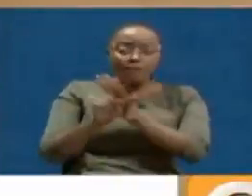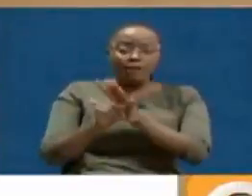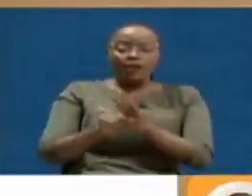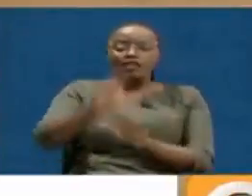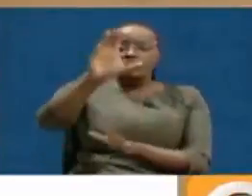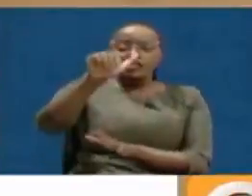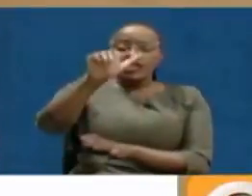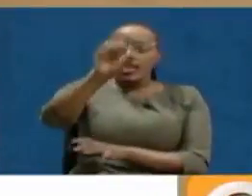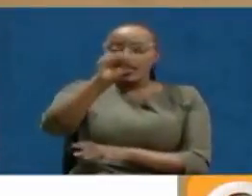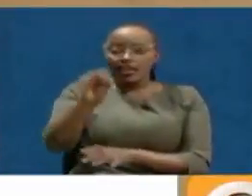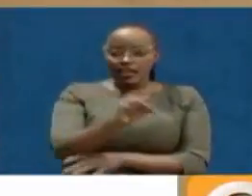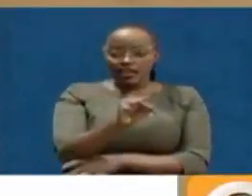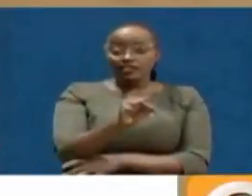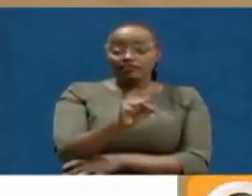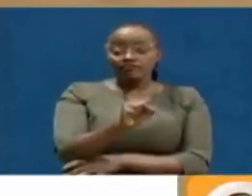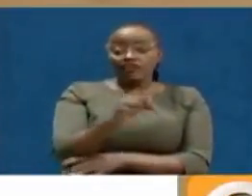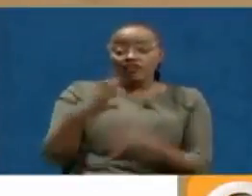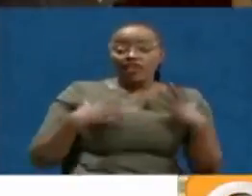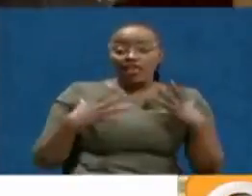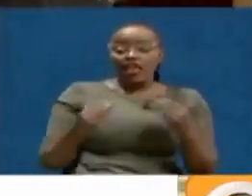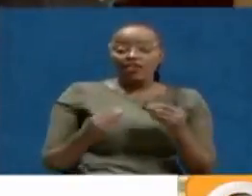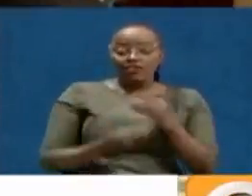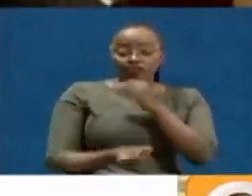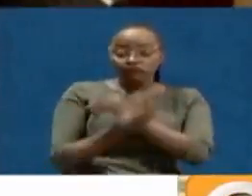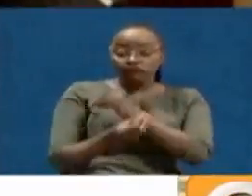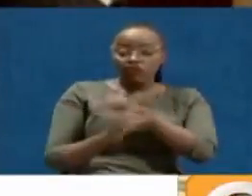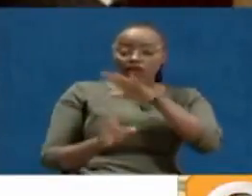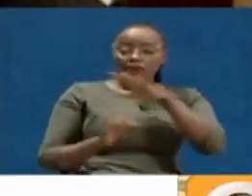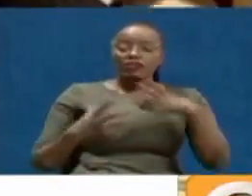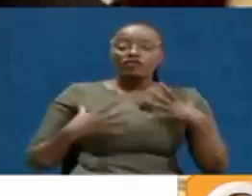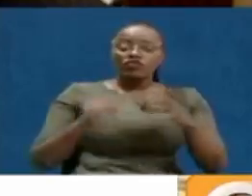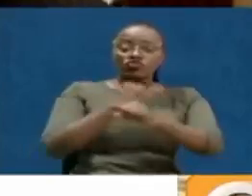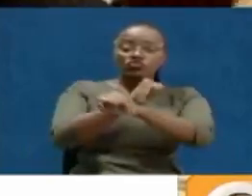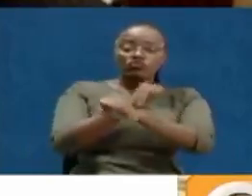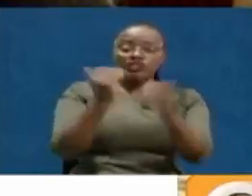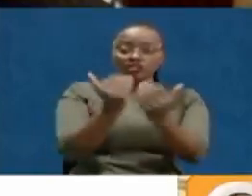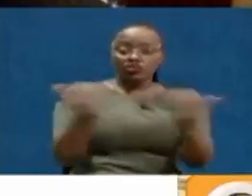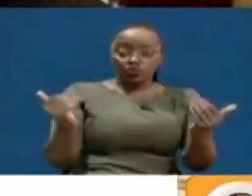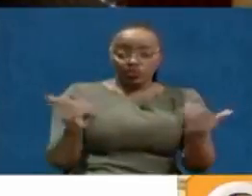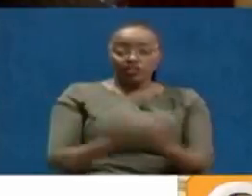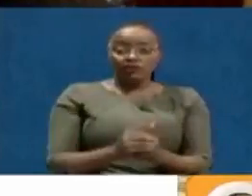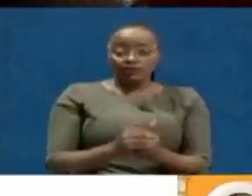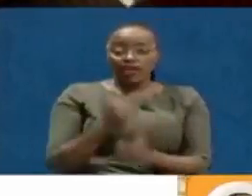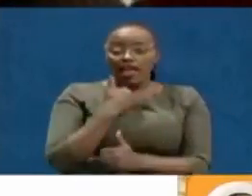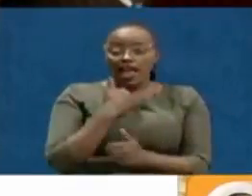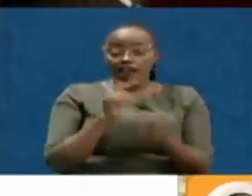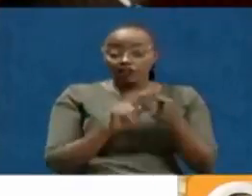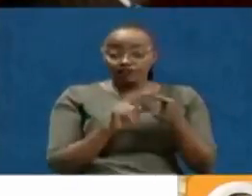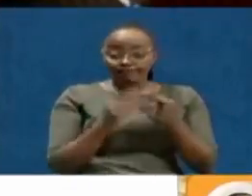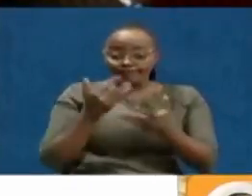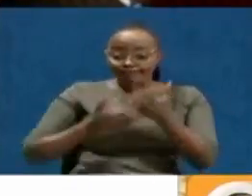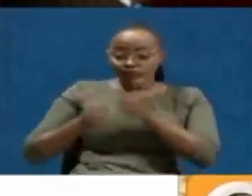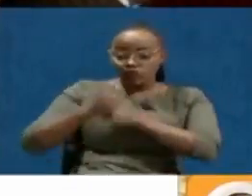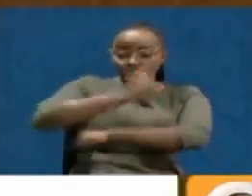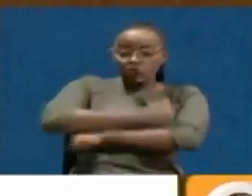Health CAS Dr. Massimo Ngangi outlined measures by the Ministry of Health to protect such children. We've been able to, one, engage with